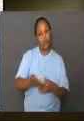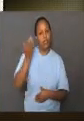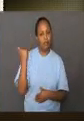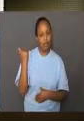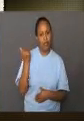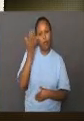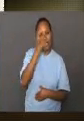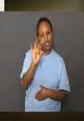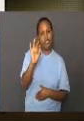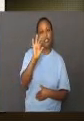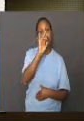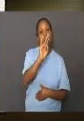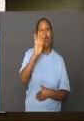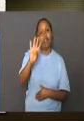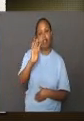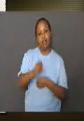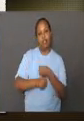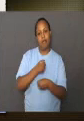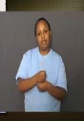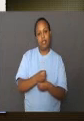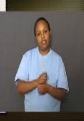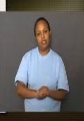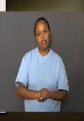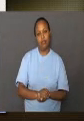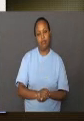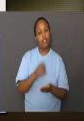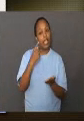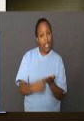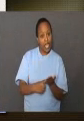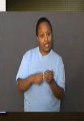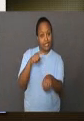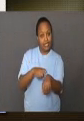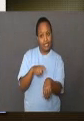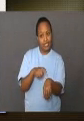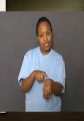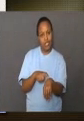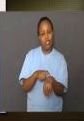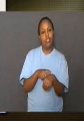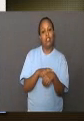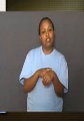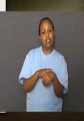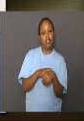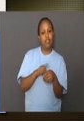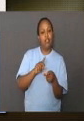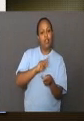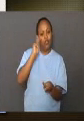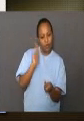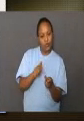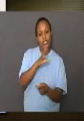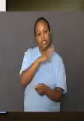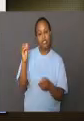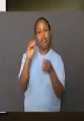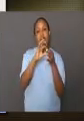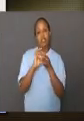in 1974. This regime was totalitarian with a